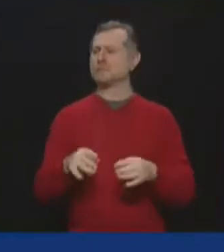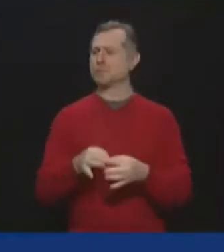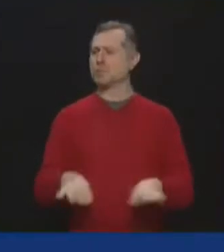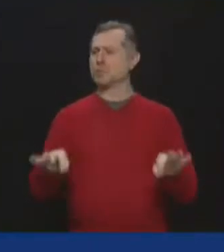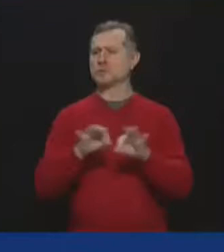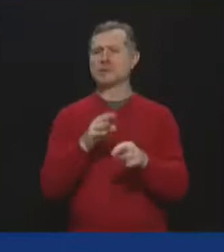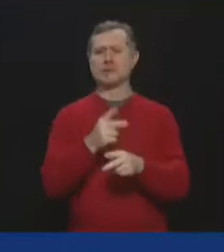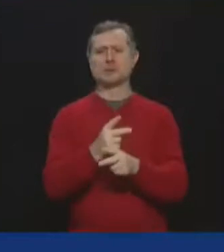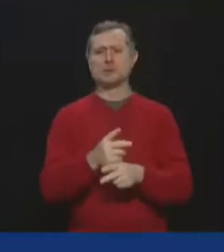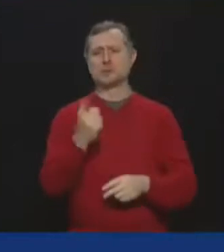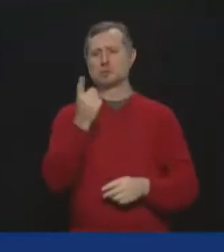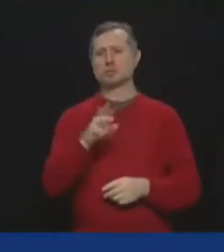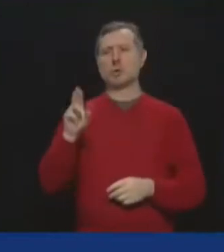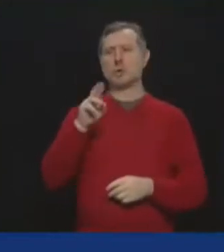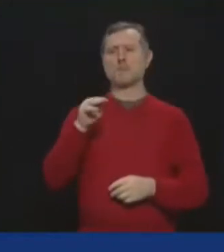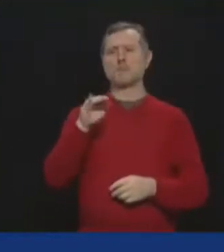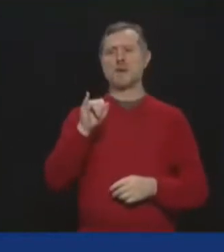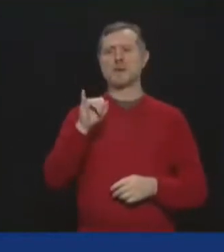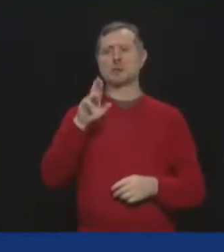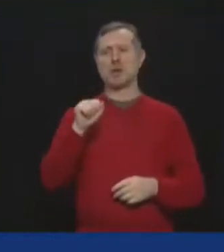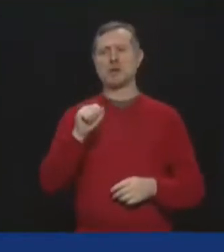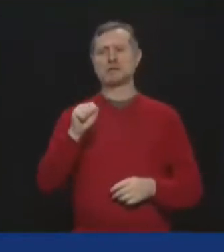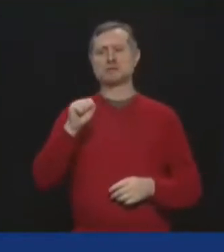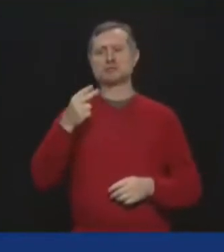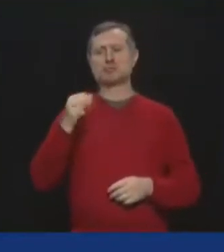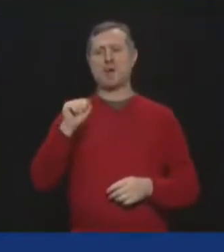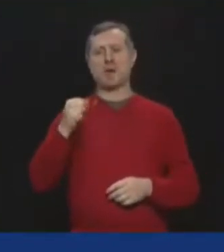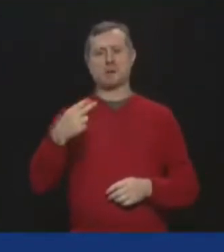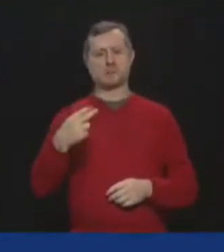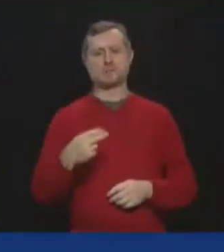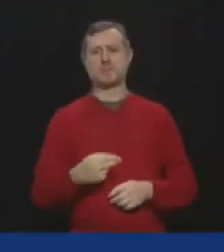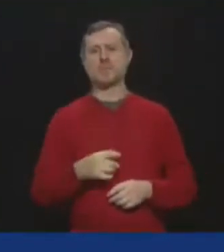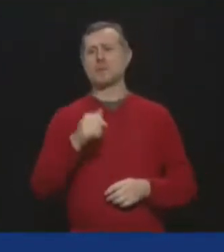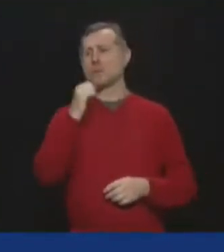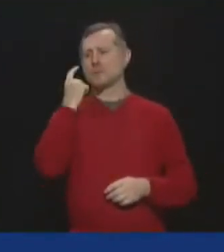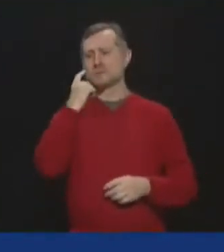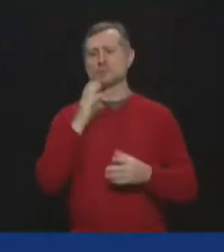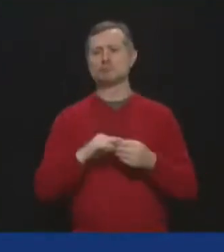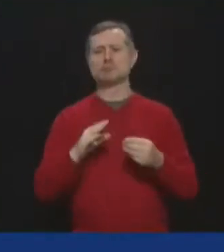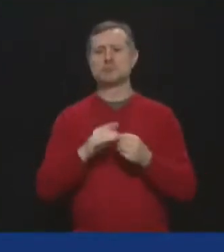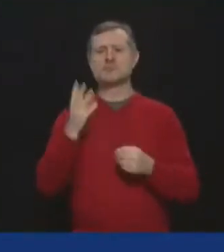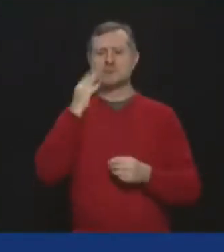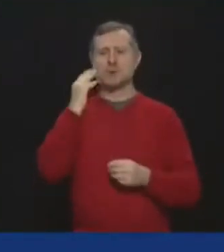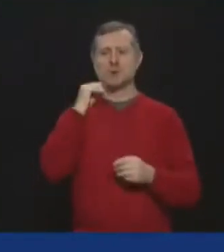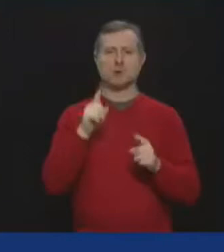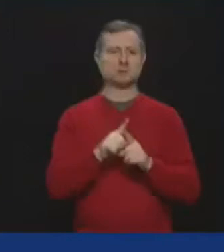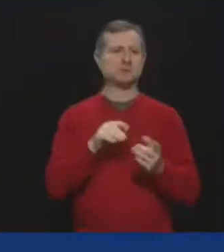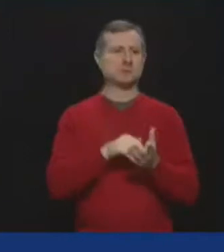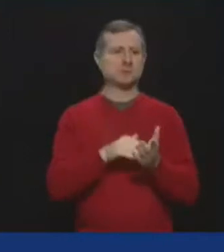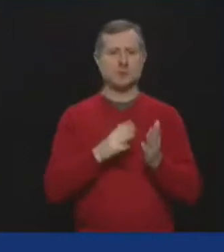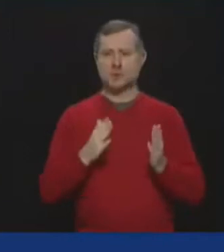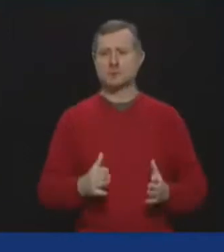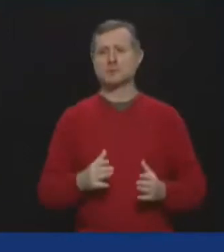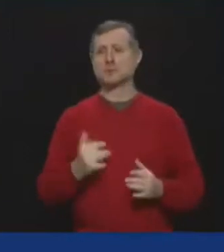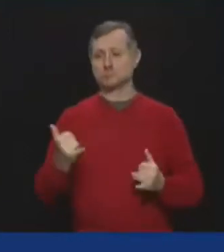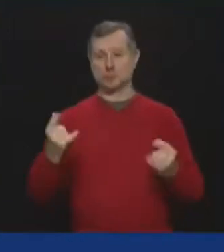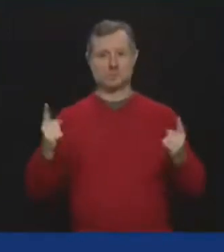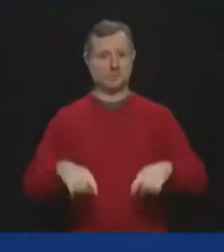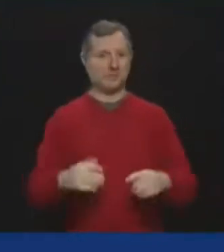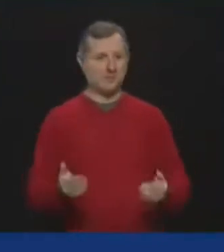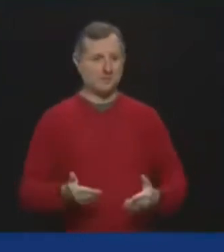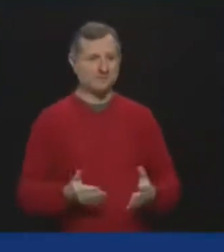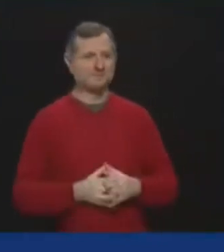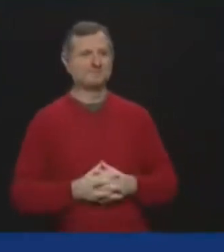Dr. Mira Shah, who will talk about her experience as a provider, and it's just so great to see all of you, and thank you for joining us in this big fight. Thank